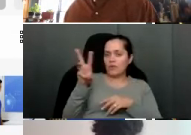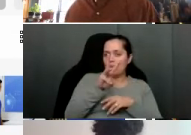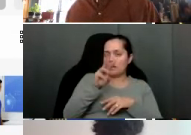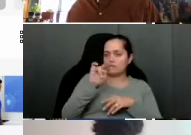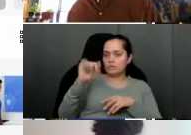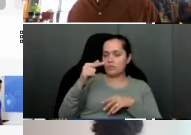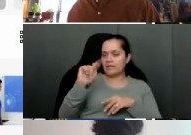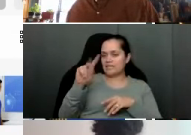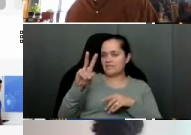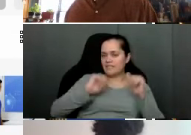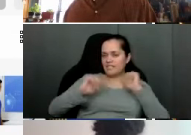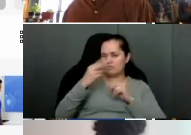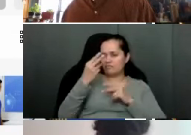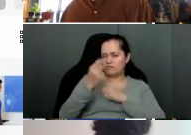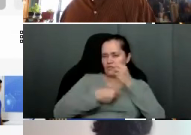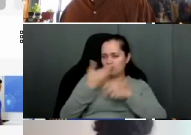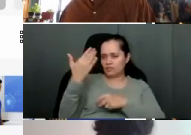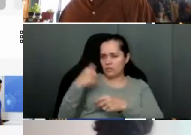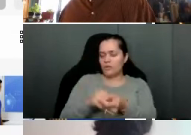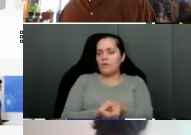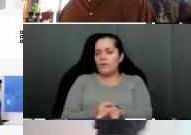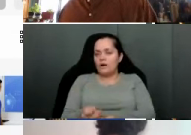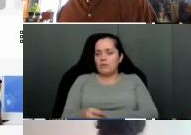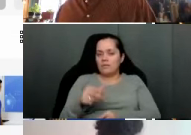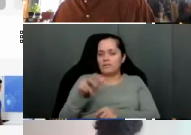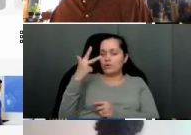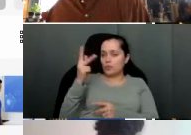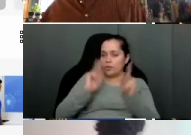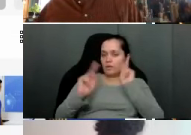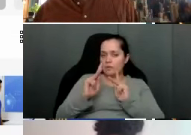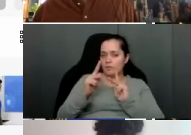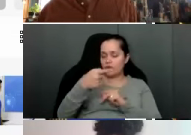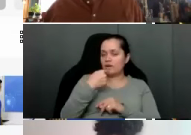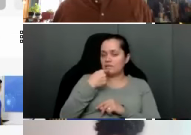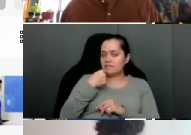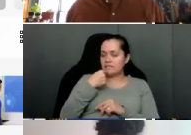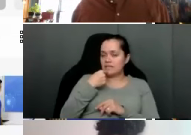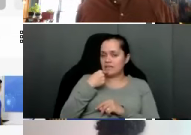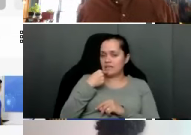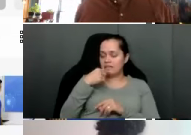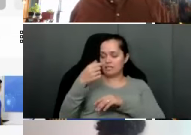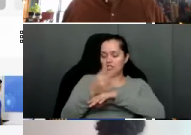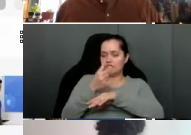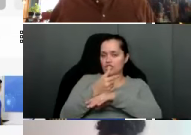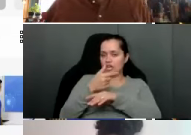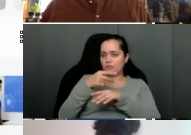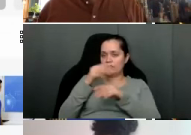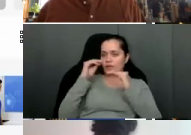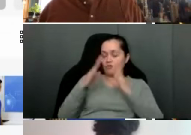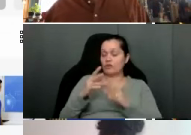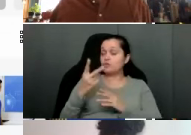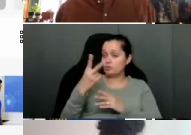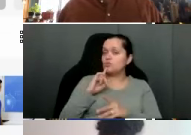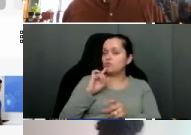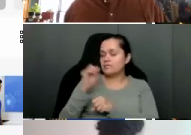show of some years back. And three of the people who are saying they are geography professors, well, two actually are